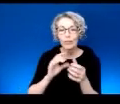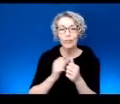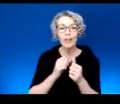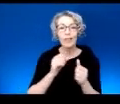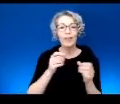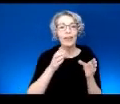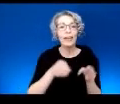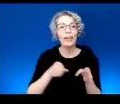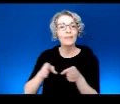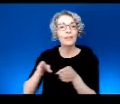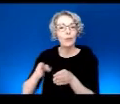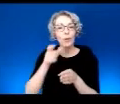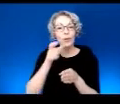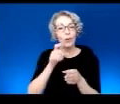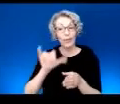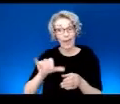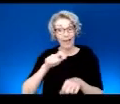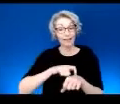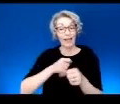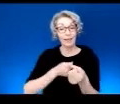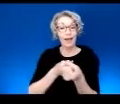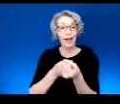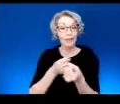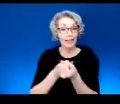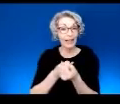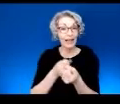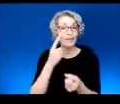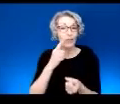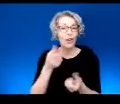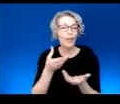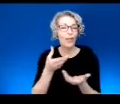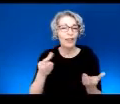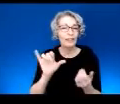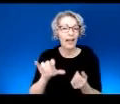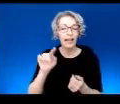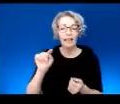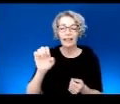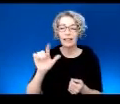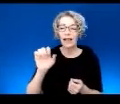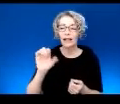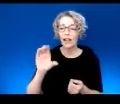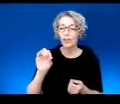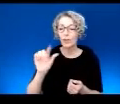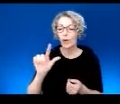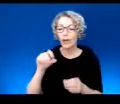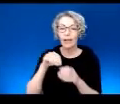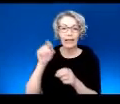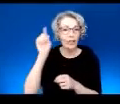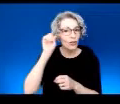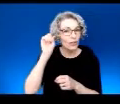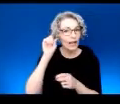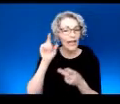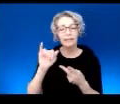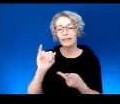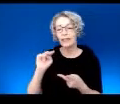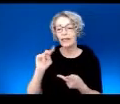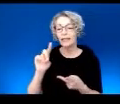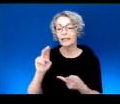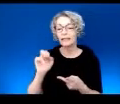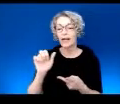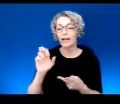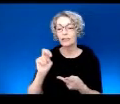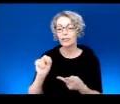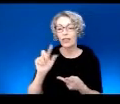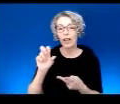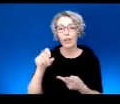were advocating at that time for things like telecoil and hearing aids and induction loops. I met